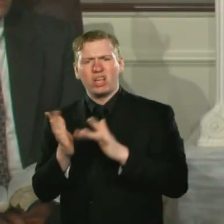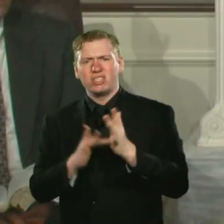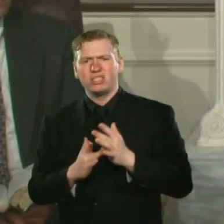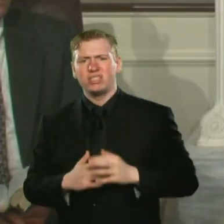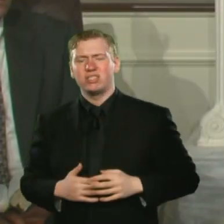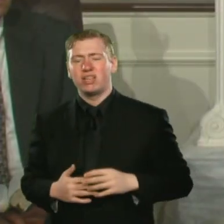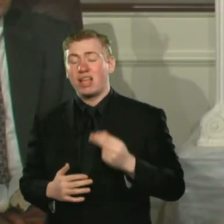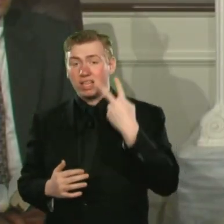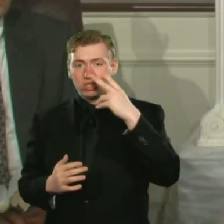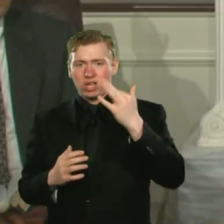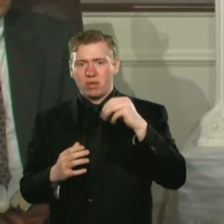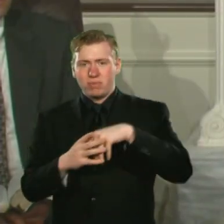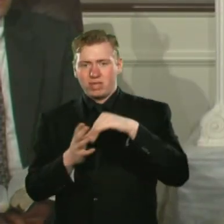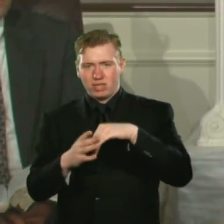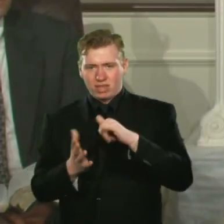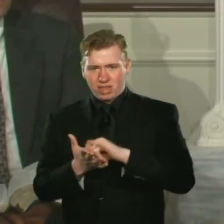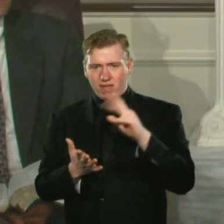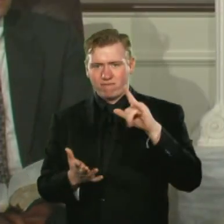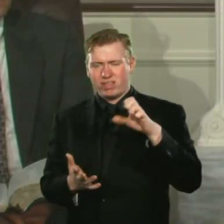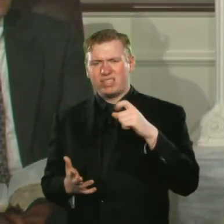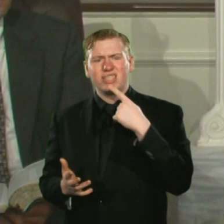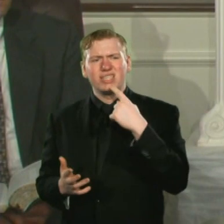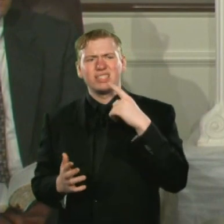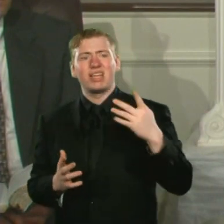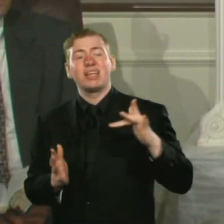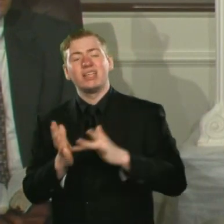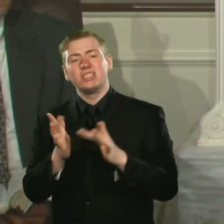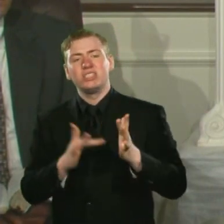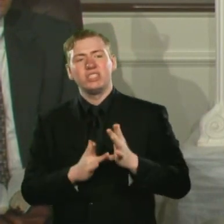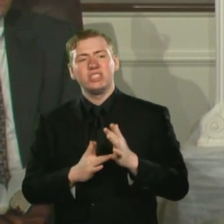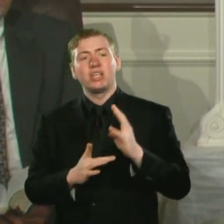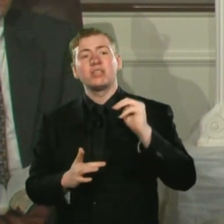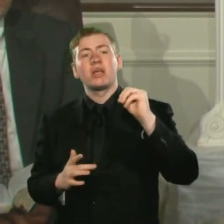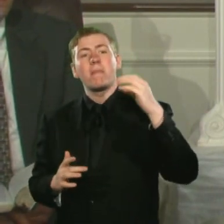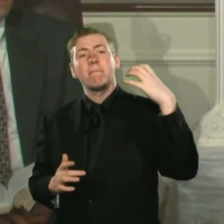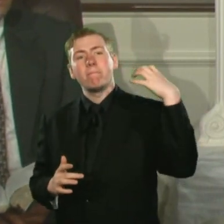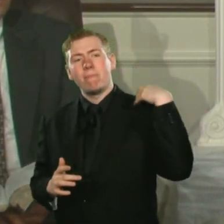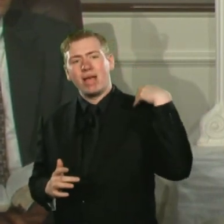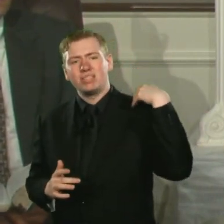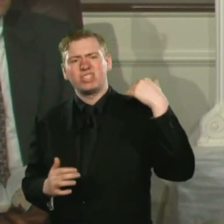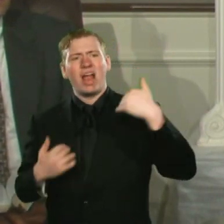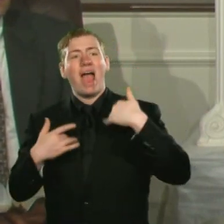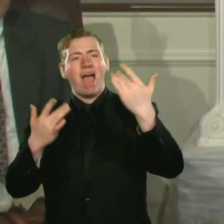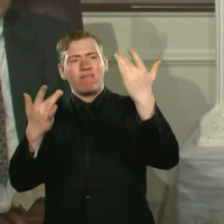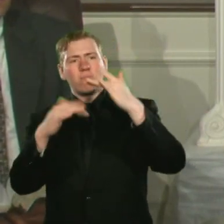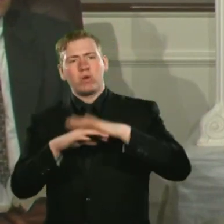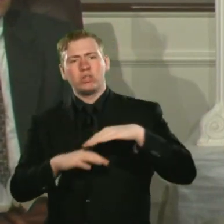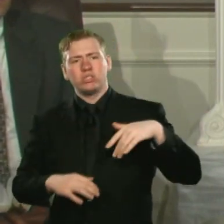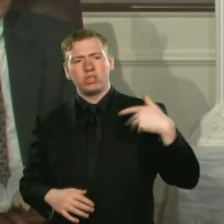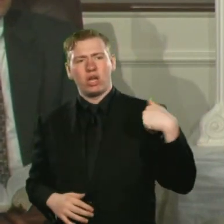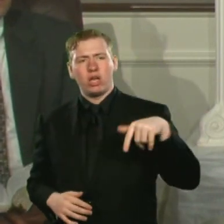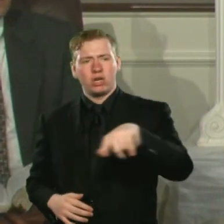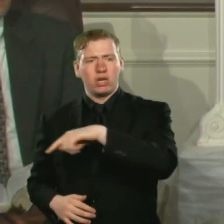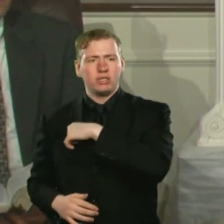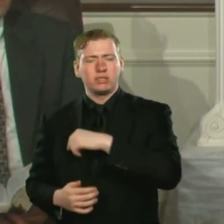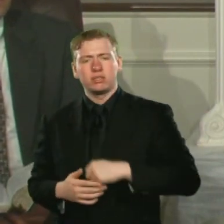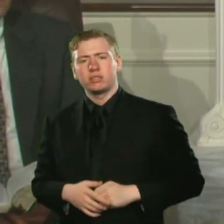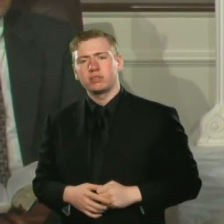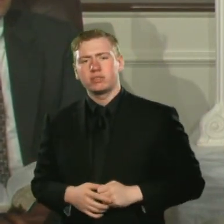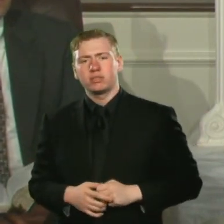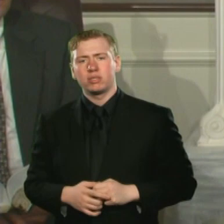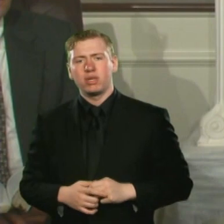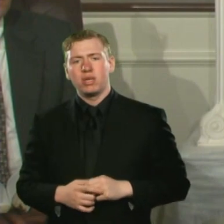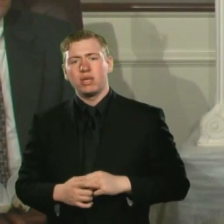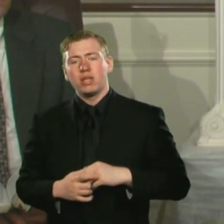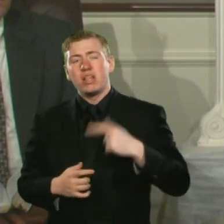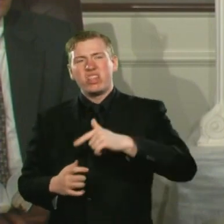that certain village. They see him and they say, Jesus, Master, have mercy upon us.